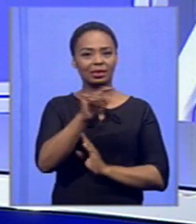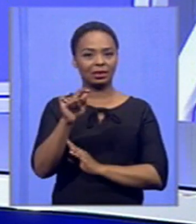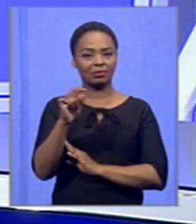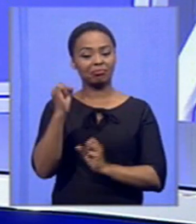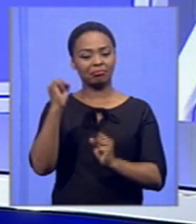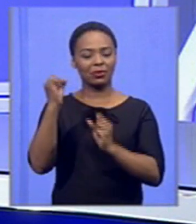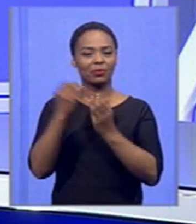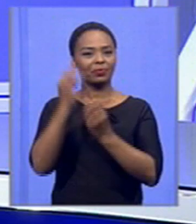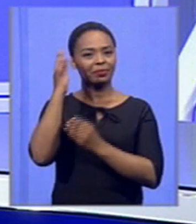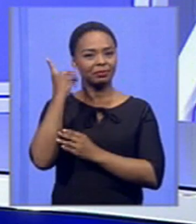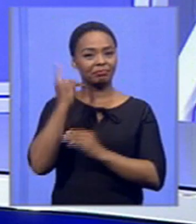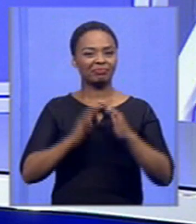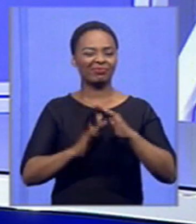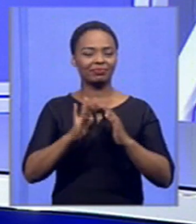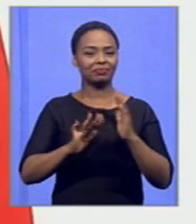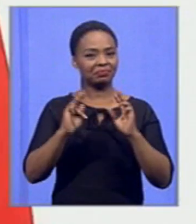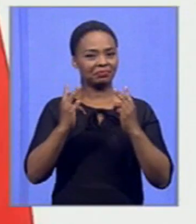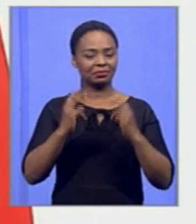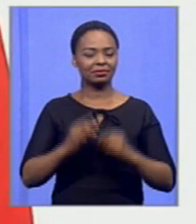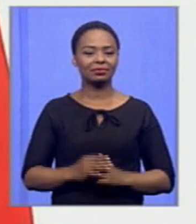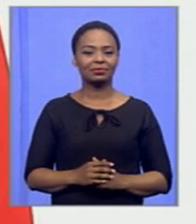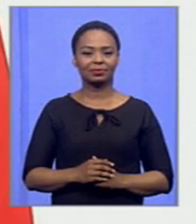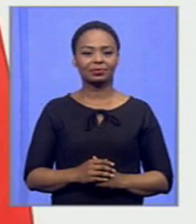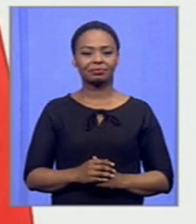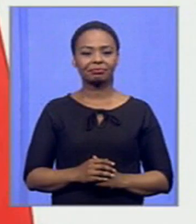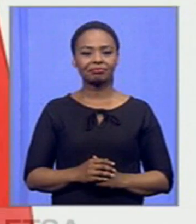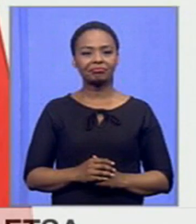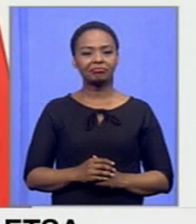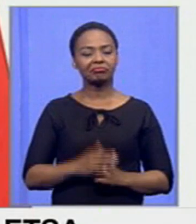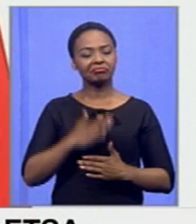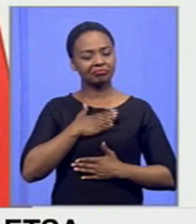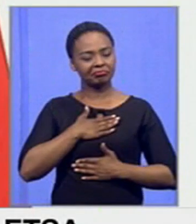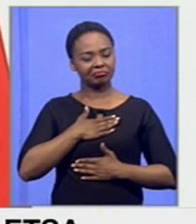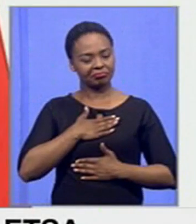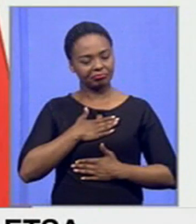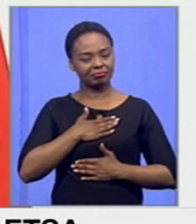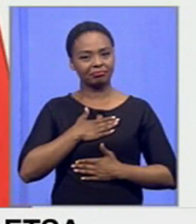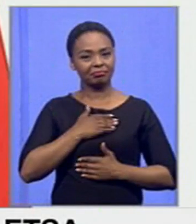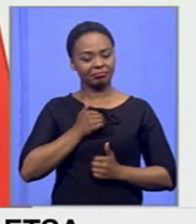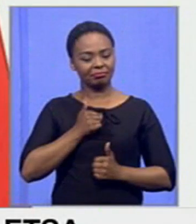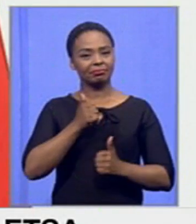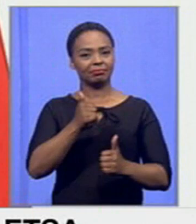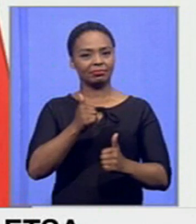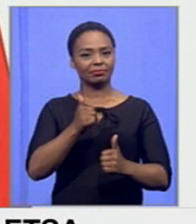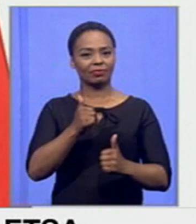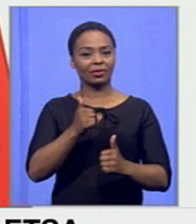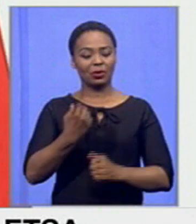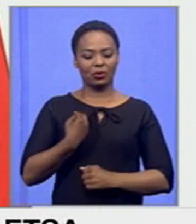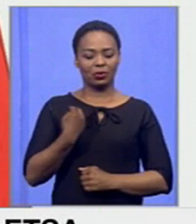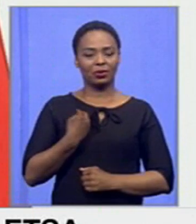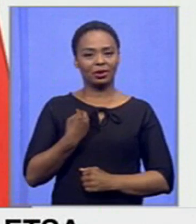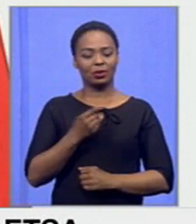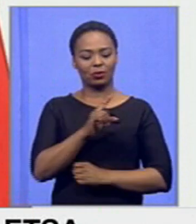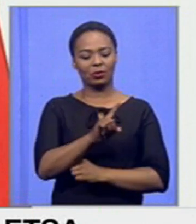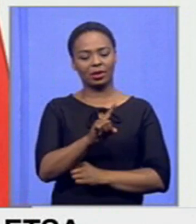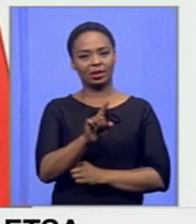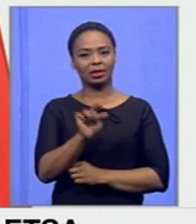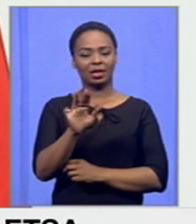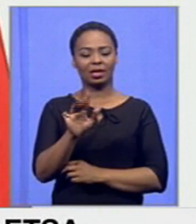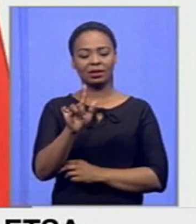dihloho tsa ditaba. We remain grateful to the youth of 1976 for their